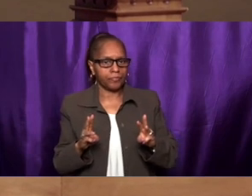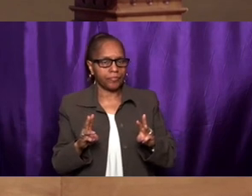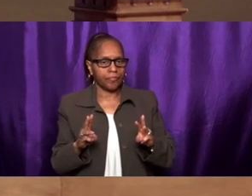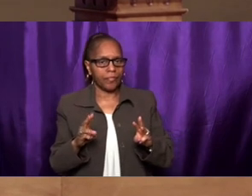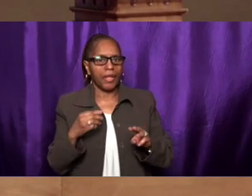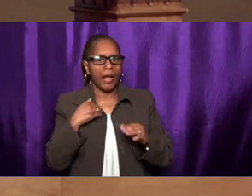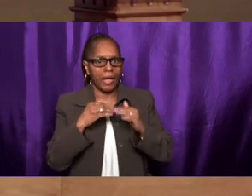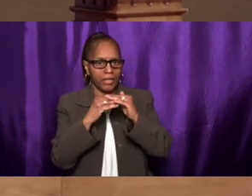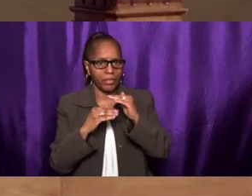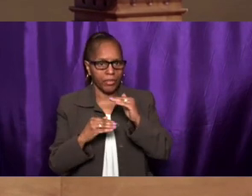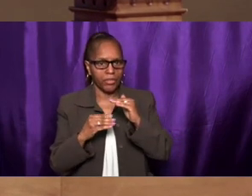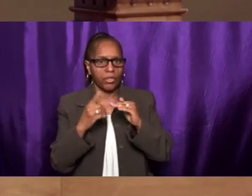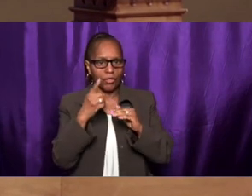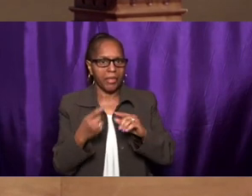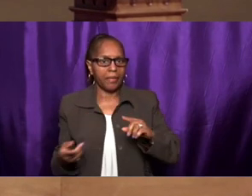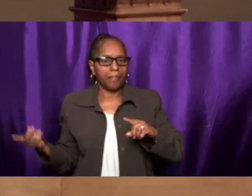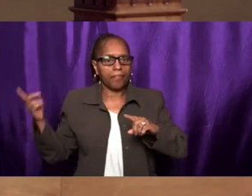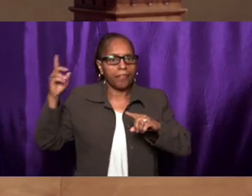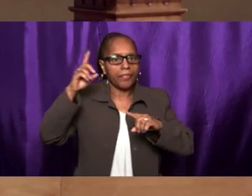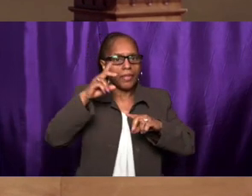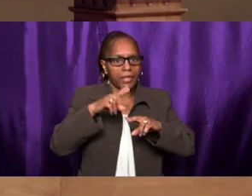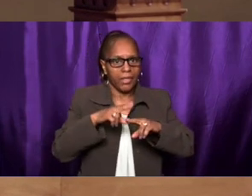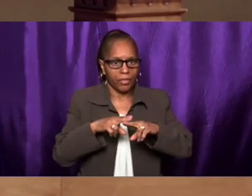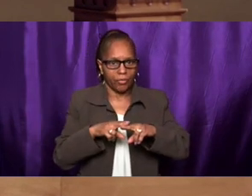I decrease that you might increase.